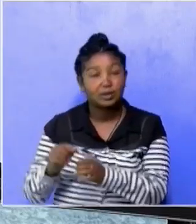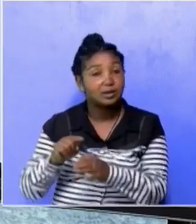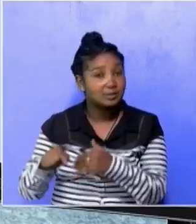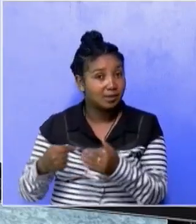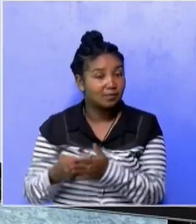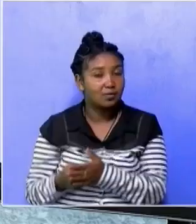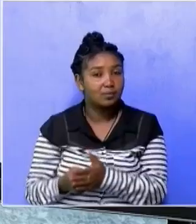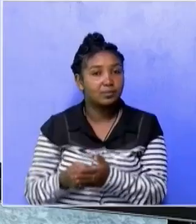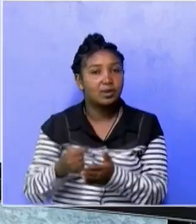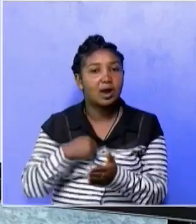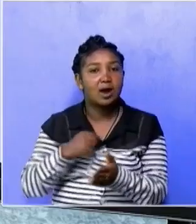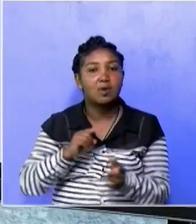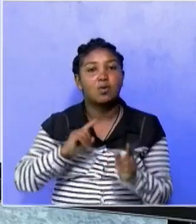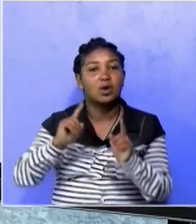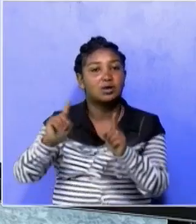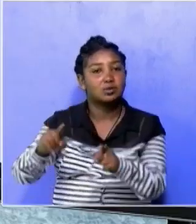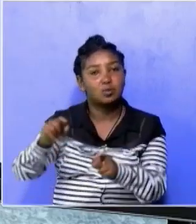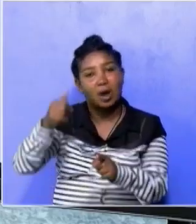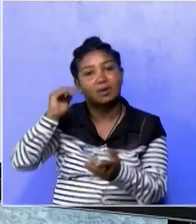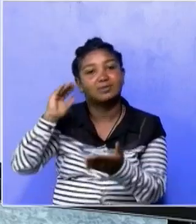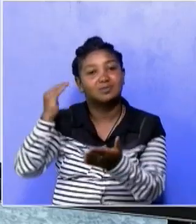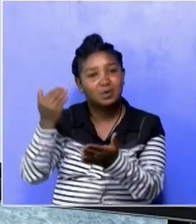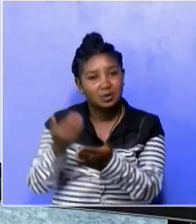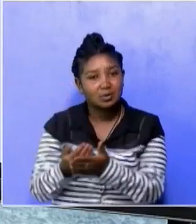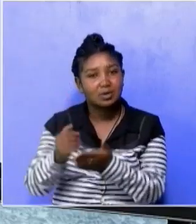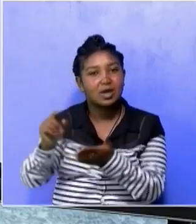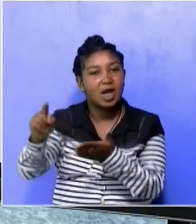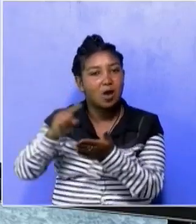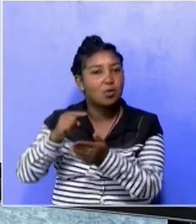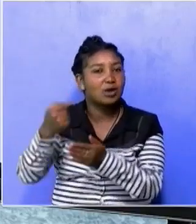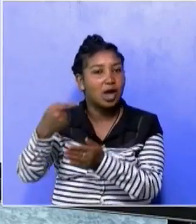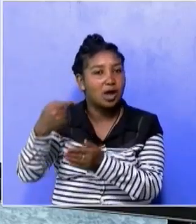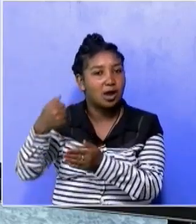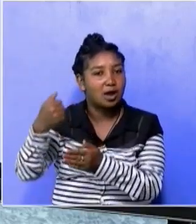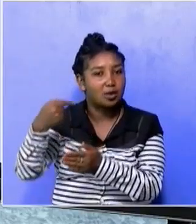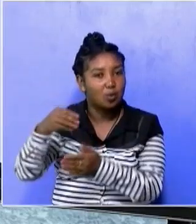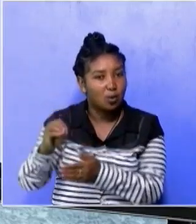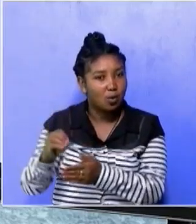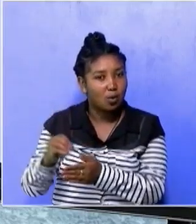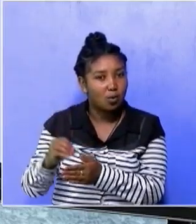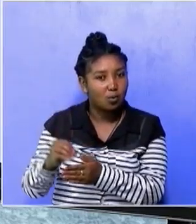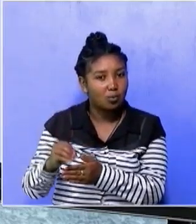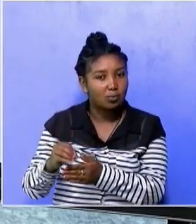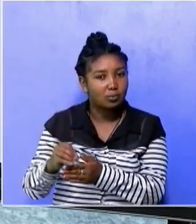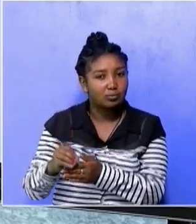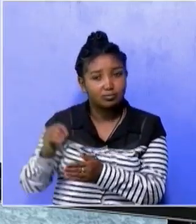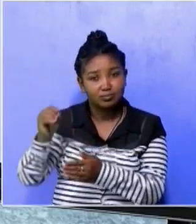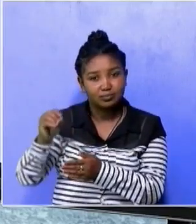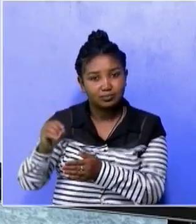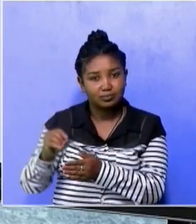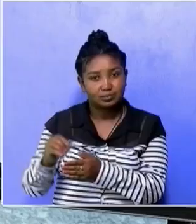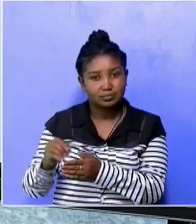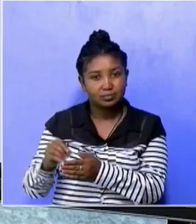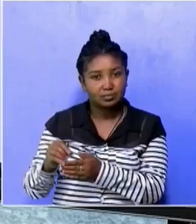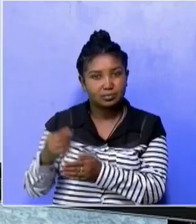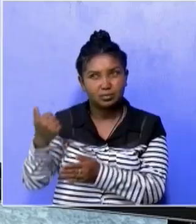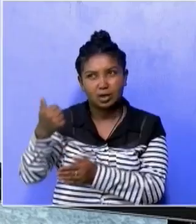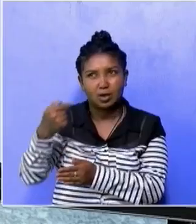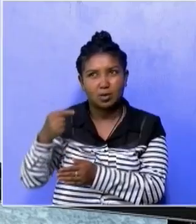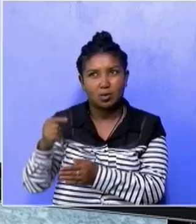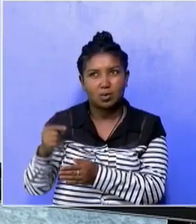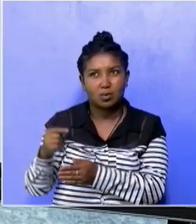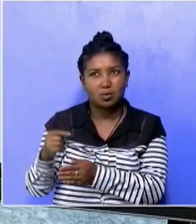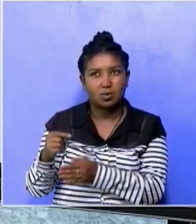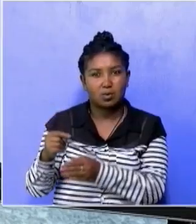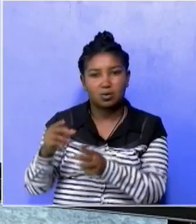Therefore, I went to my cousin's home a week ago. But don't use it in such a context. It's okay. What did you do? Ago. No. Don't